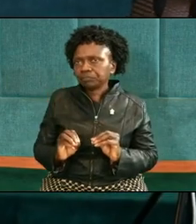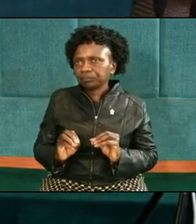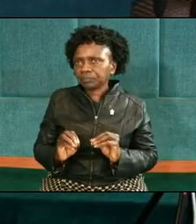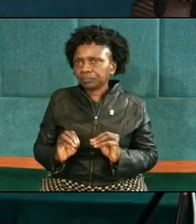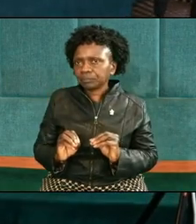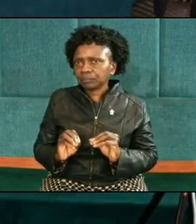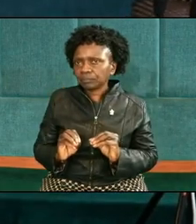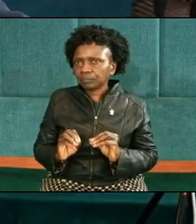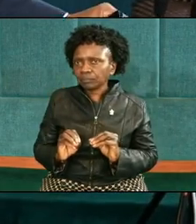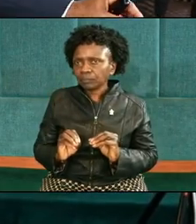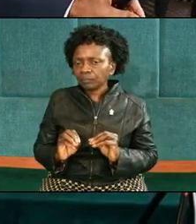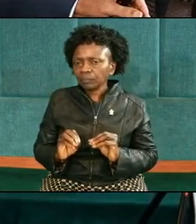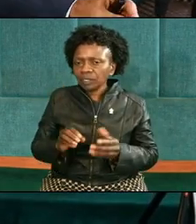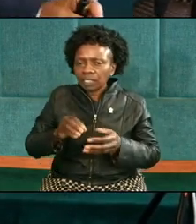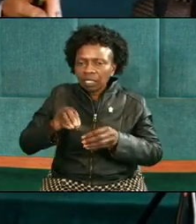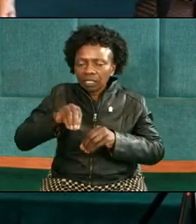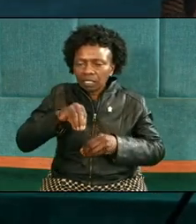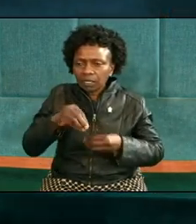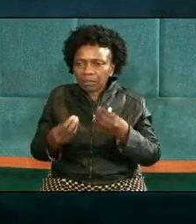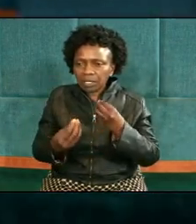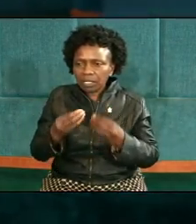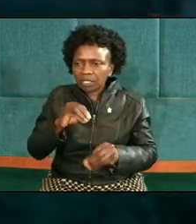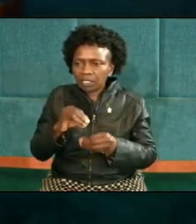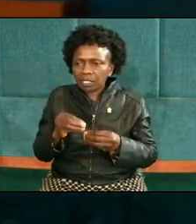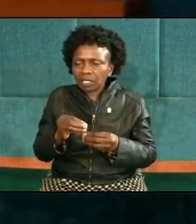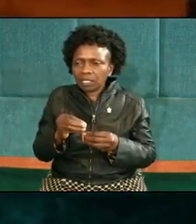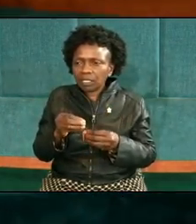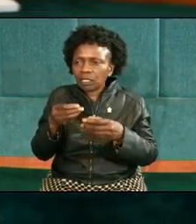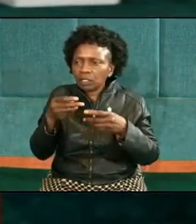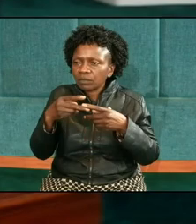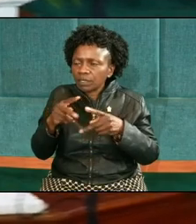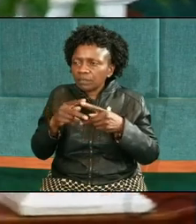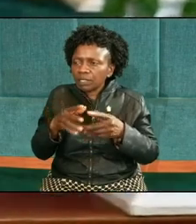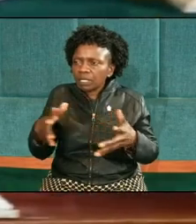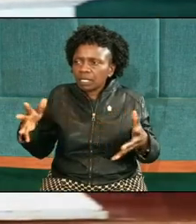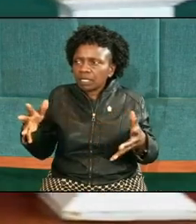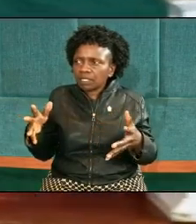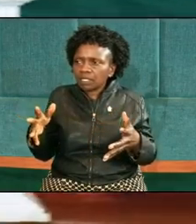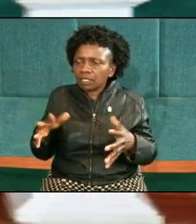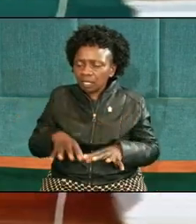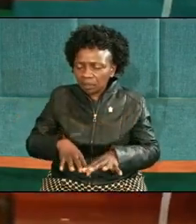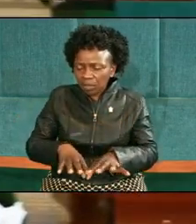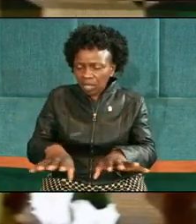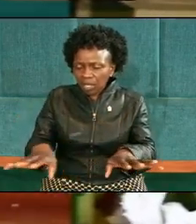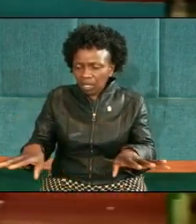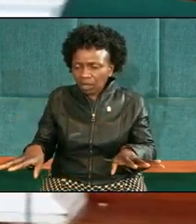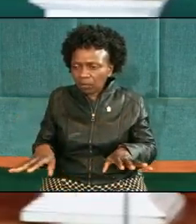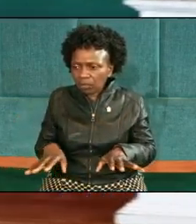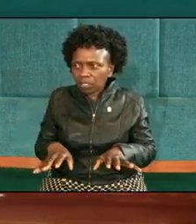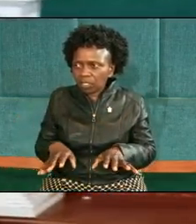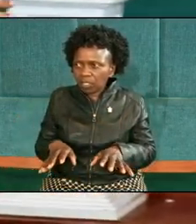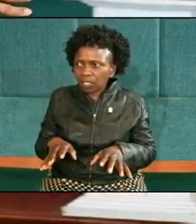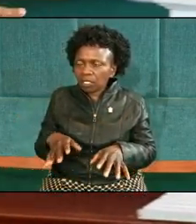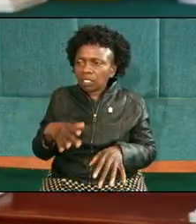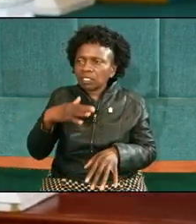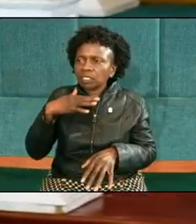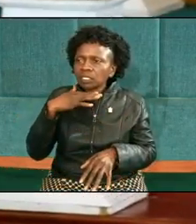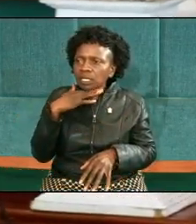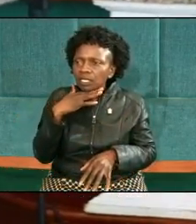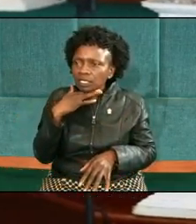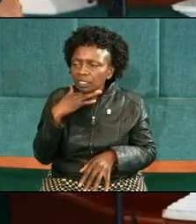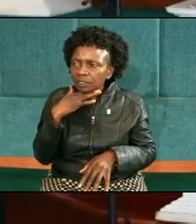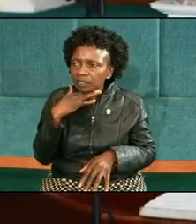much. Their disabilities are so great. Their background is so messy. Is the church with